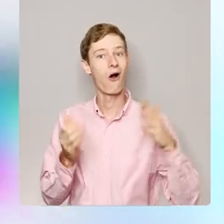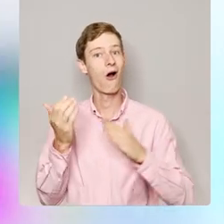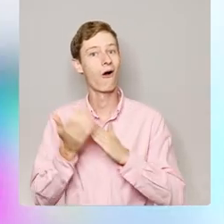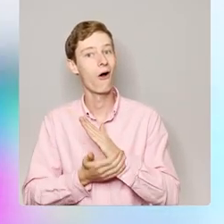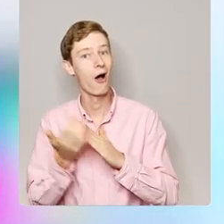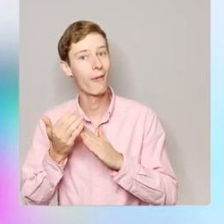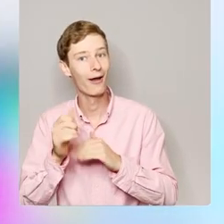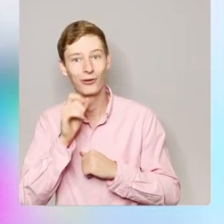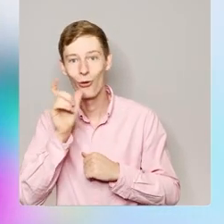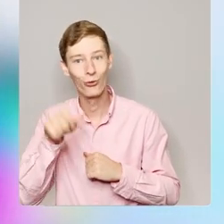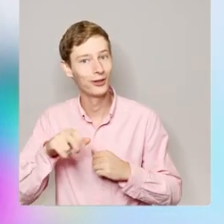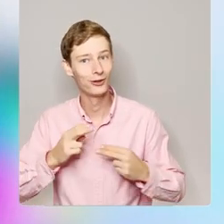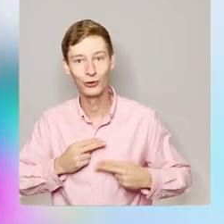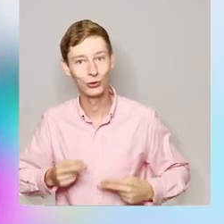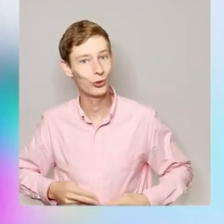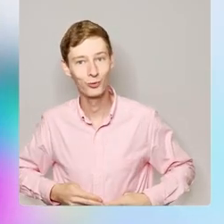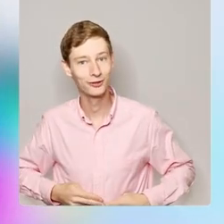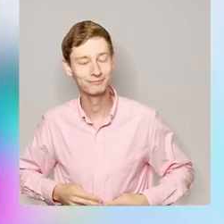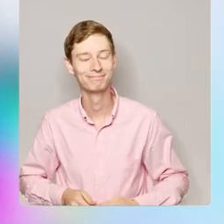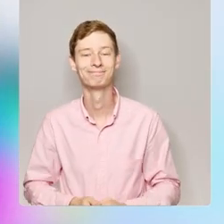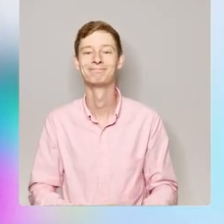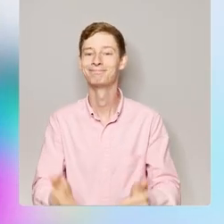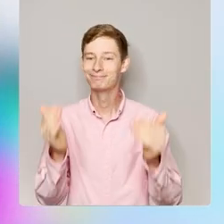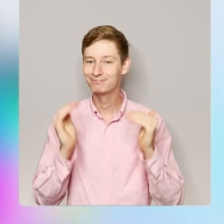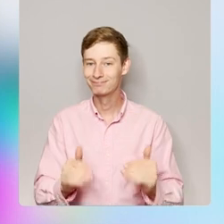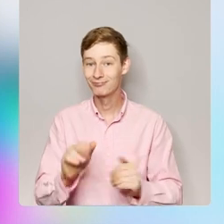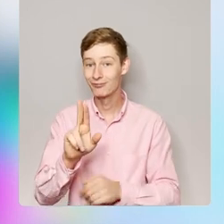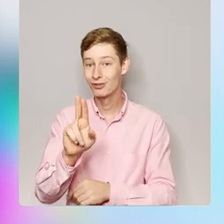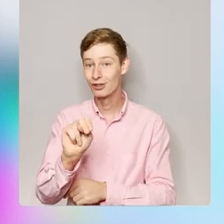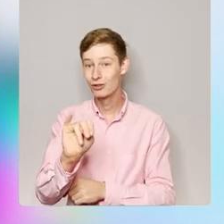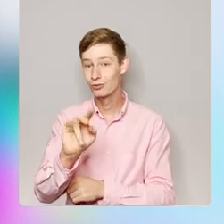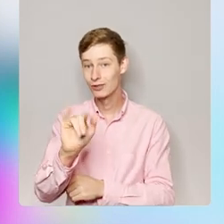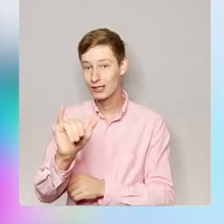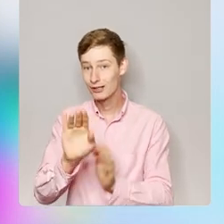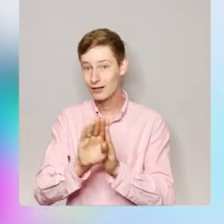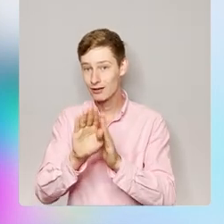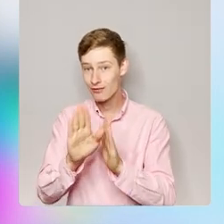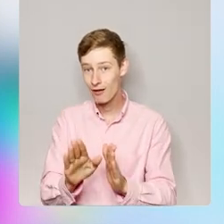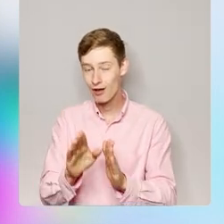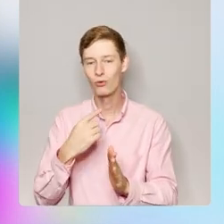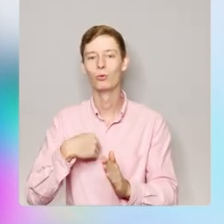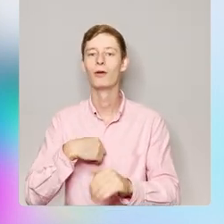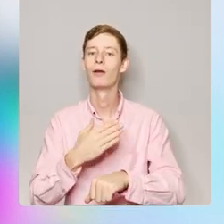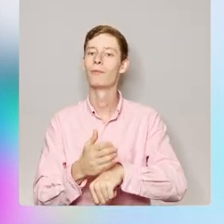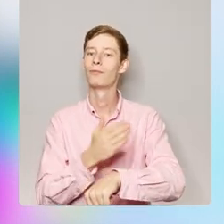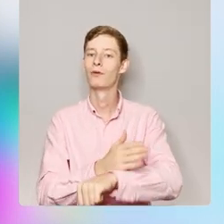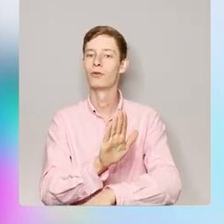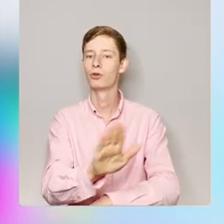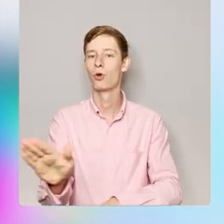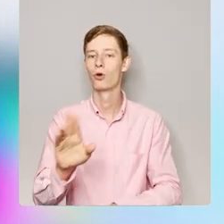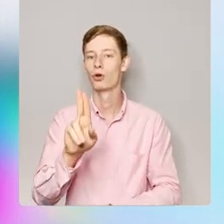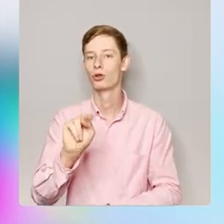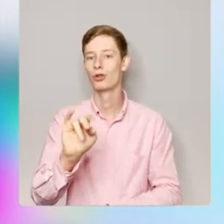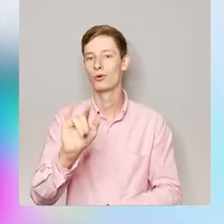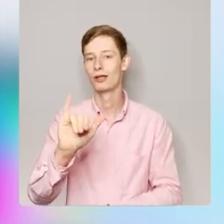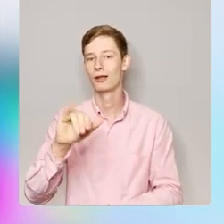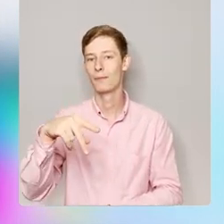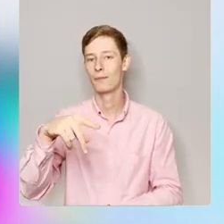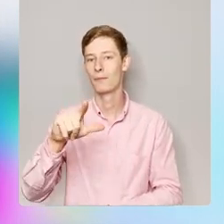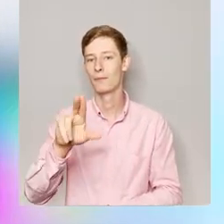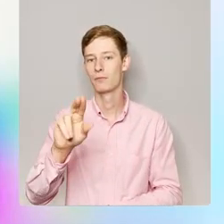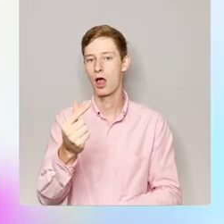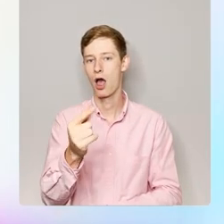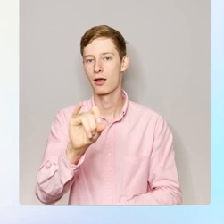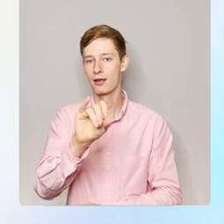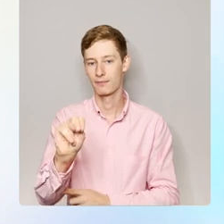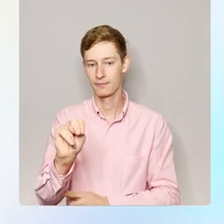intervention. Next, for Unity developers, we're making improvements to your Unity plugin.